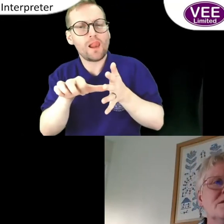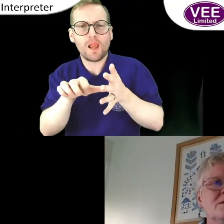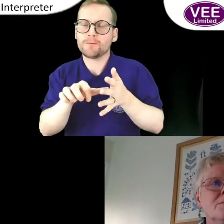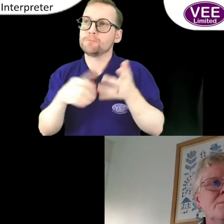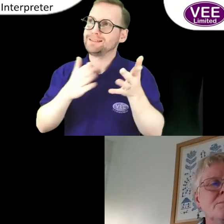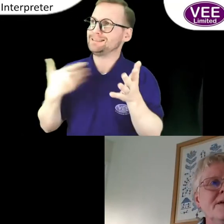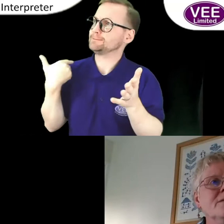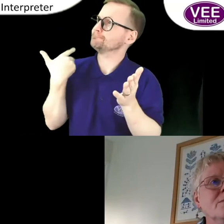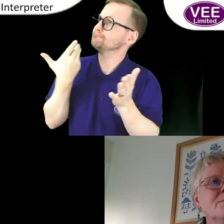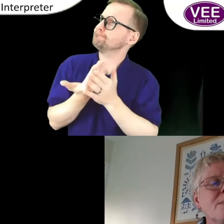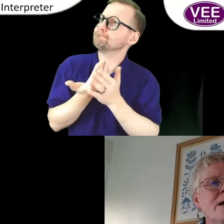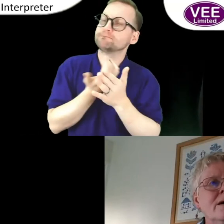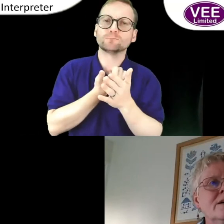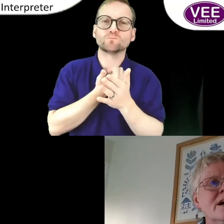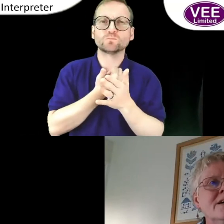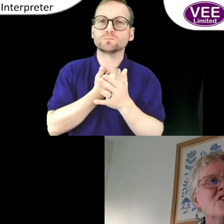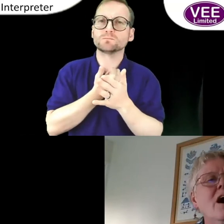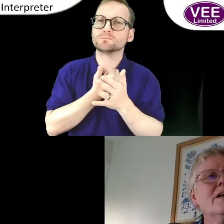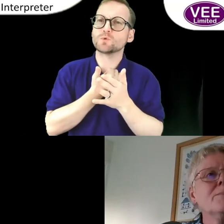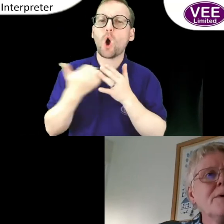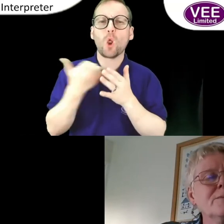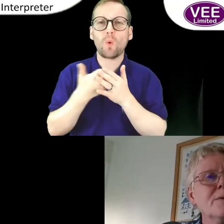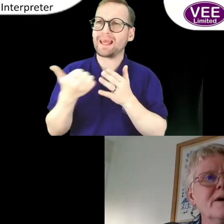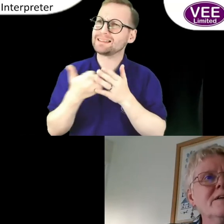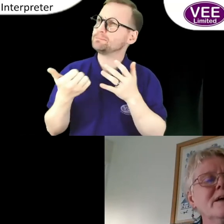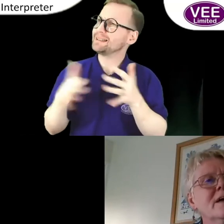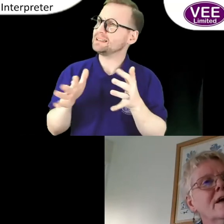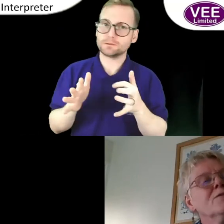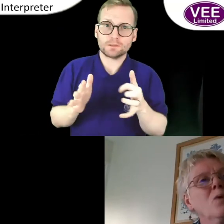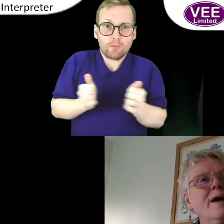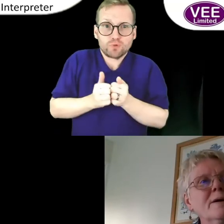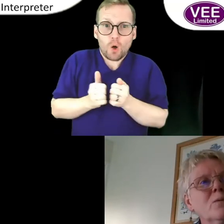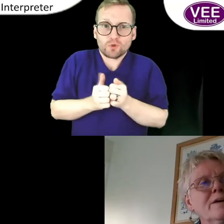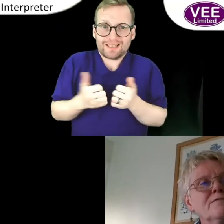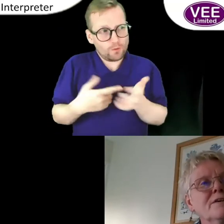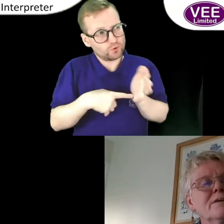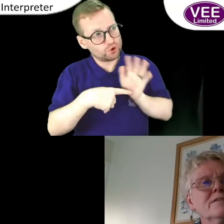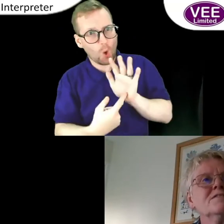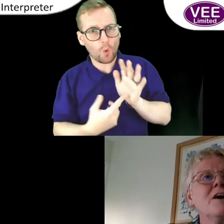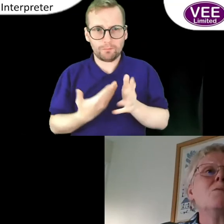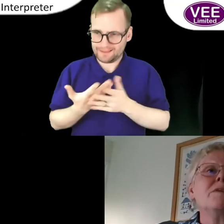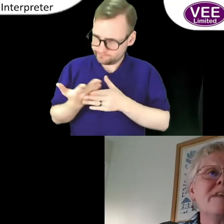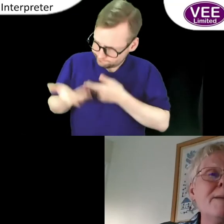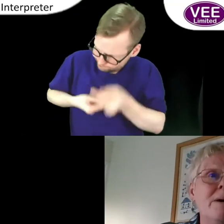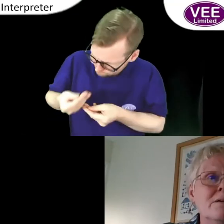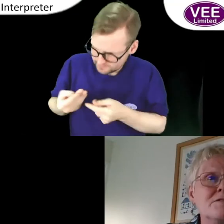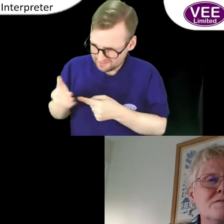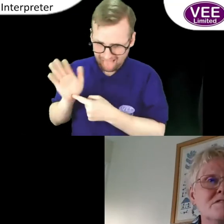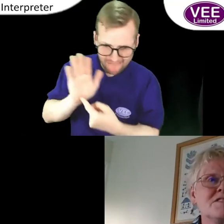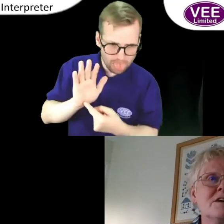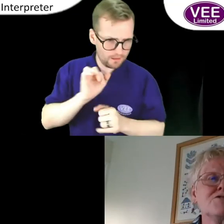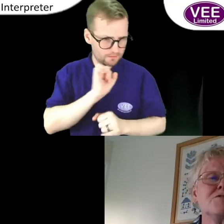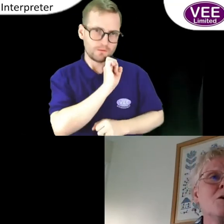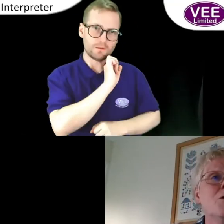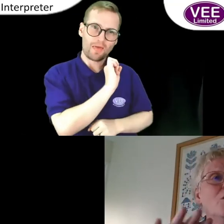always been entirely appropriate in the way we have dealt with their part of